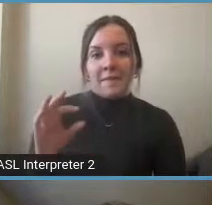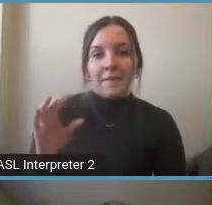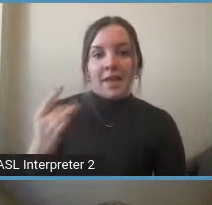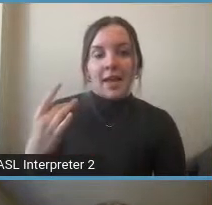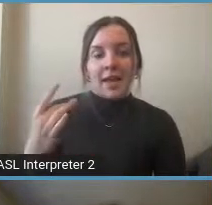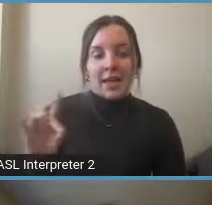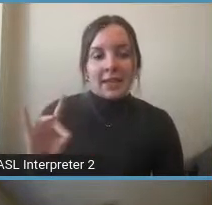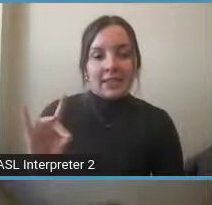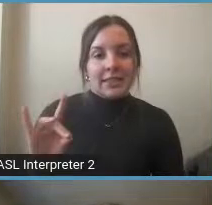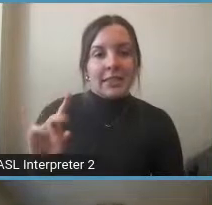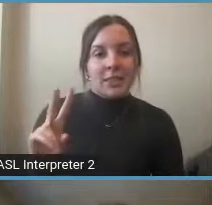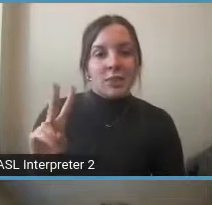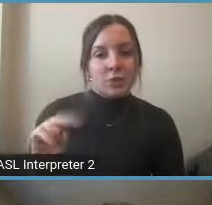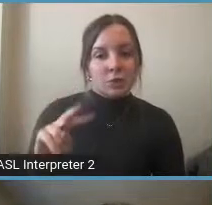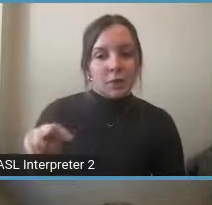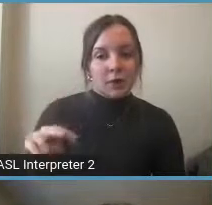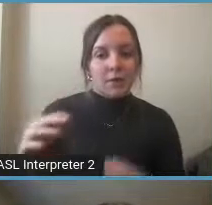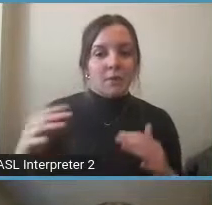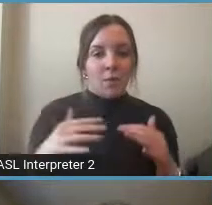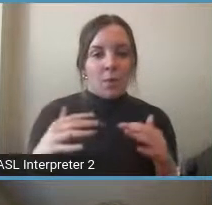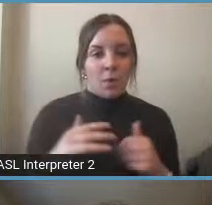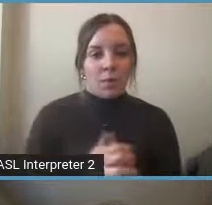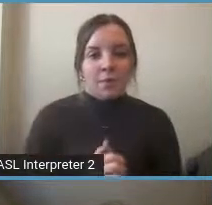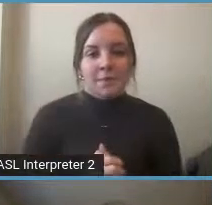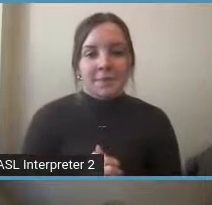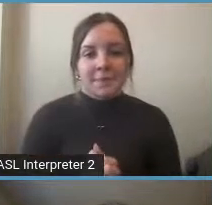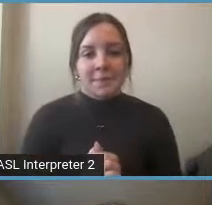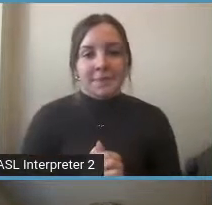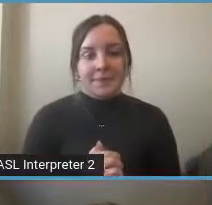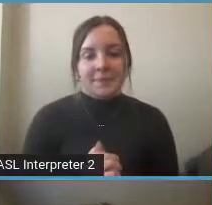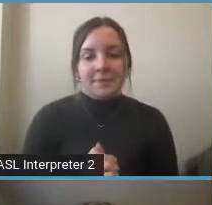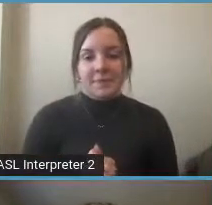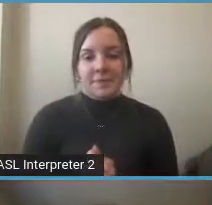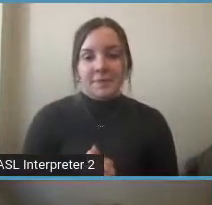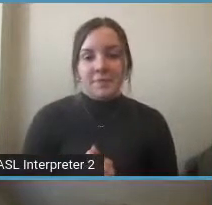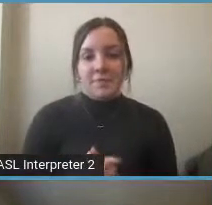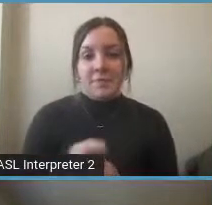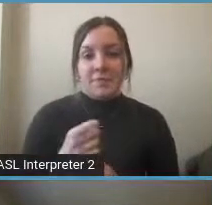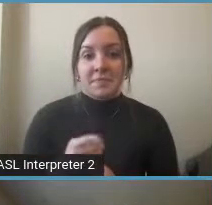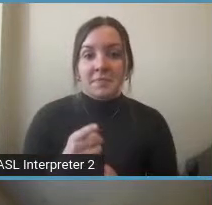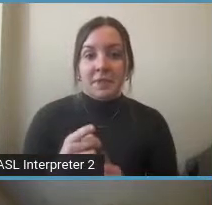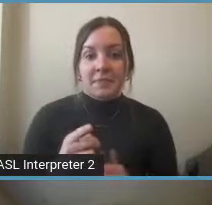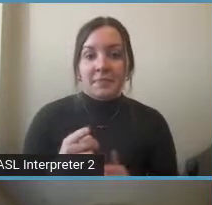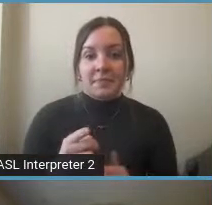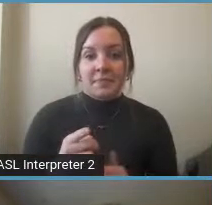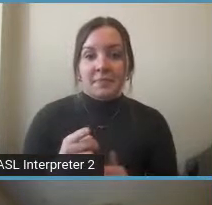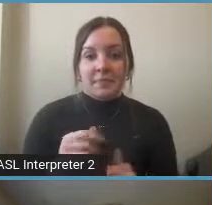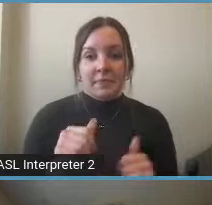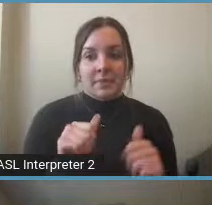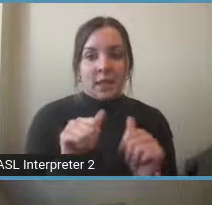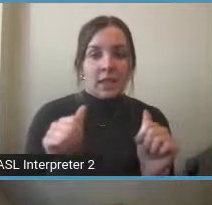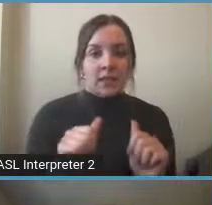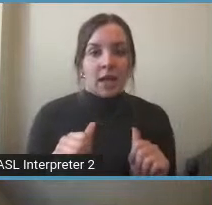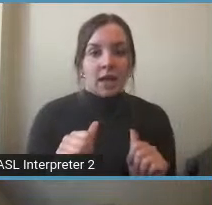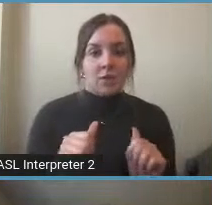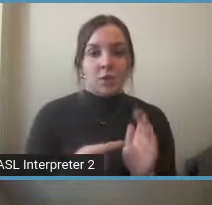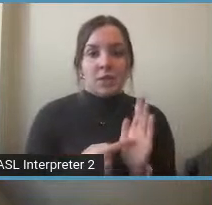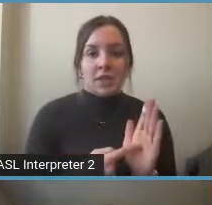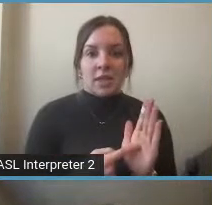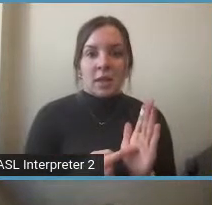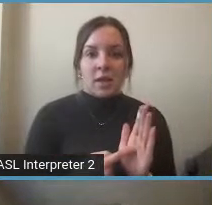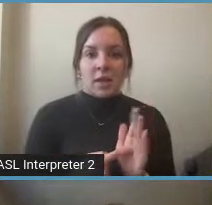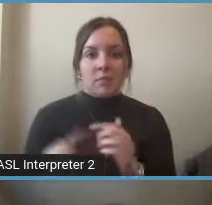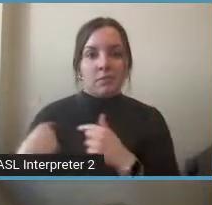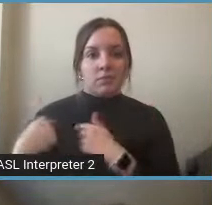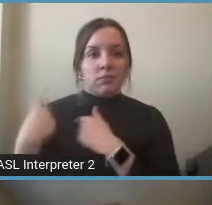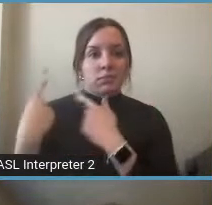Great. It's a war prize. So the monument had been sitting on the campus for quite a bit. The figurehead had been outside